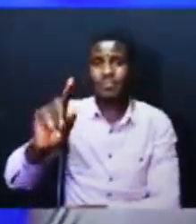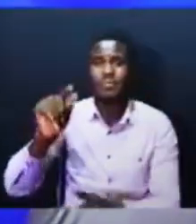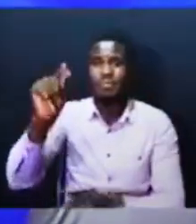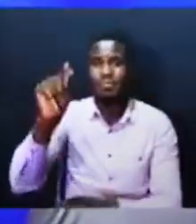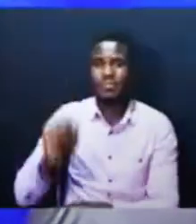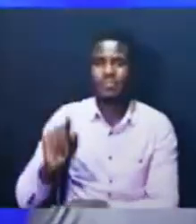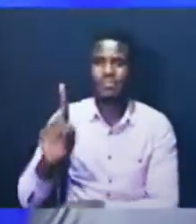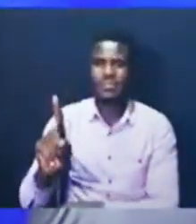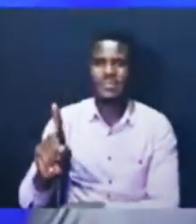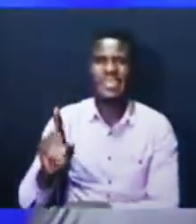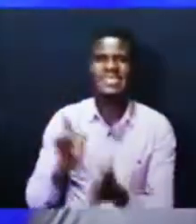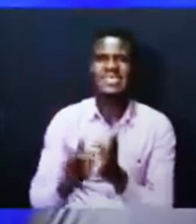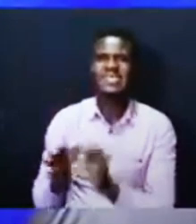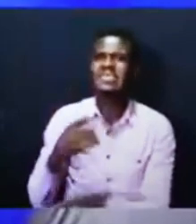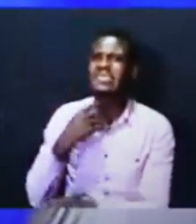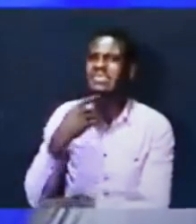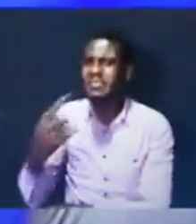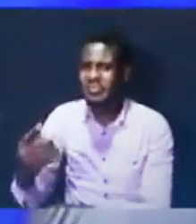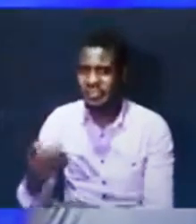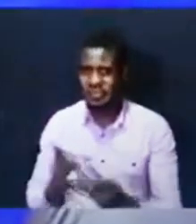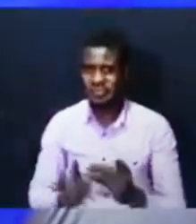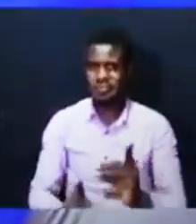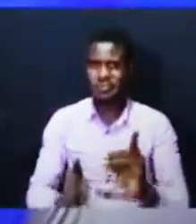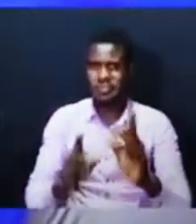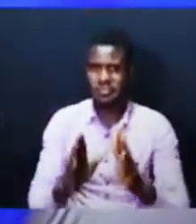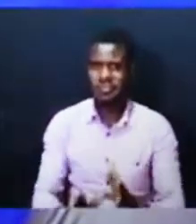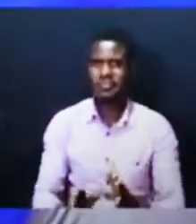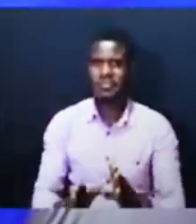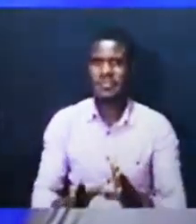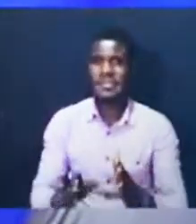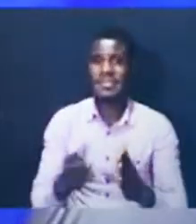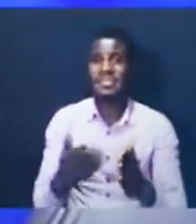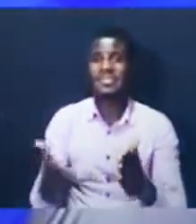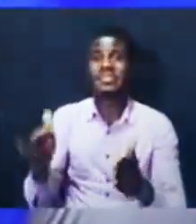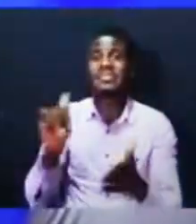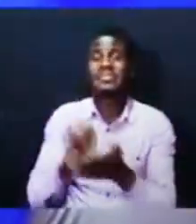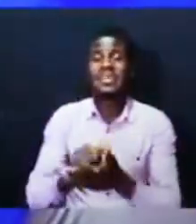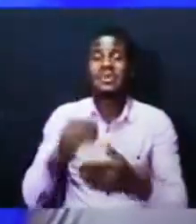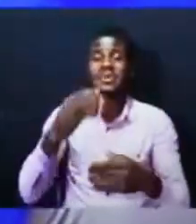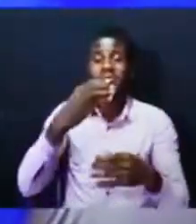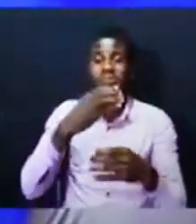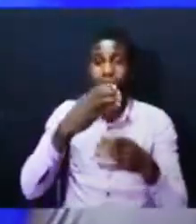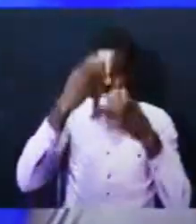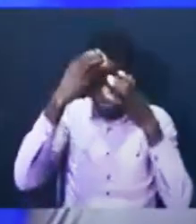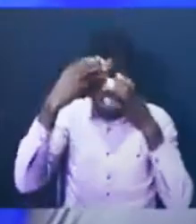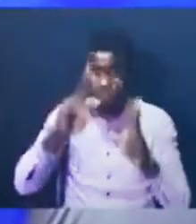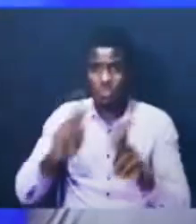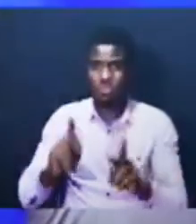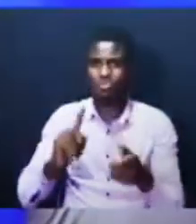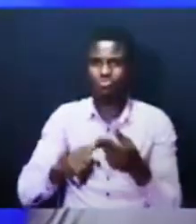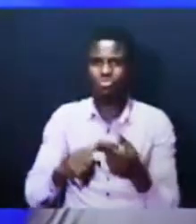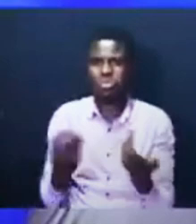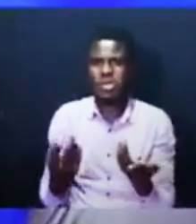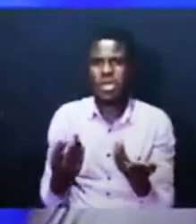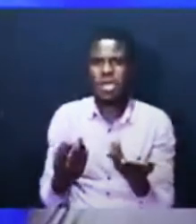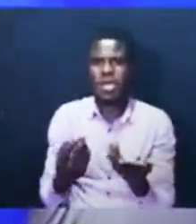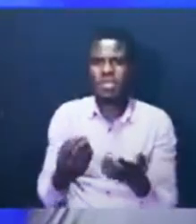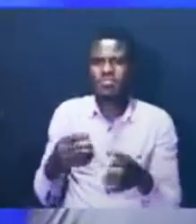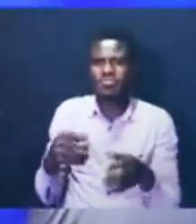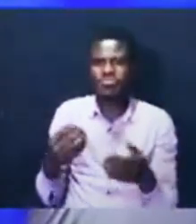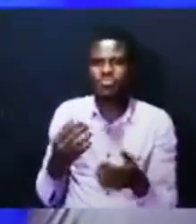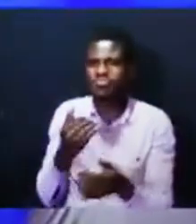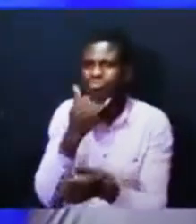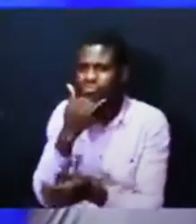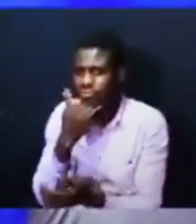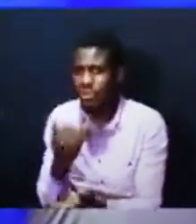Jesus said to his disciples, things that cause people to stumble are bound to come. But woe to